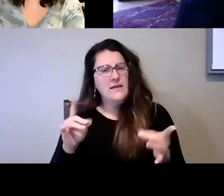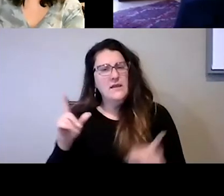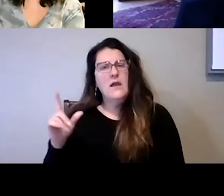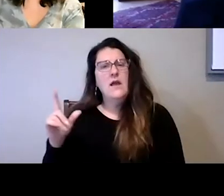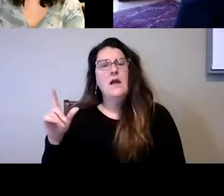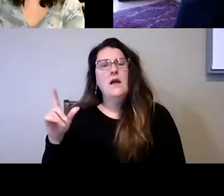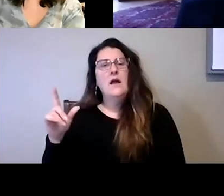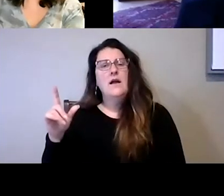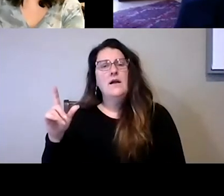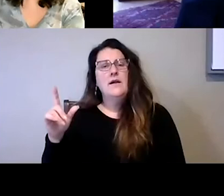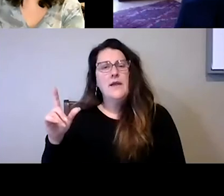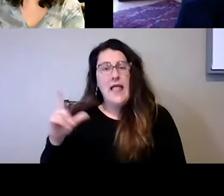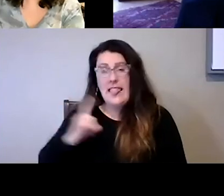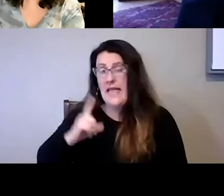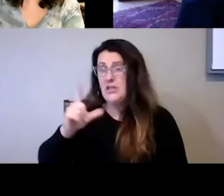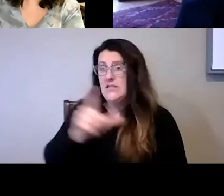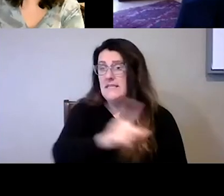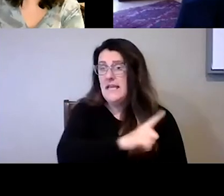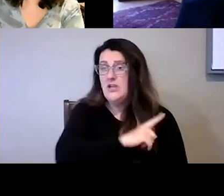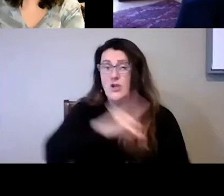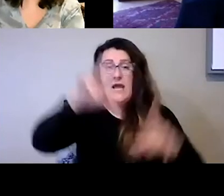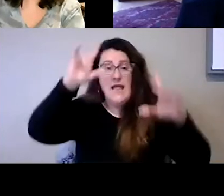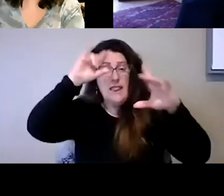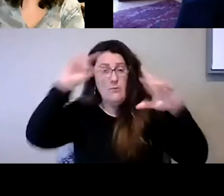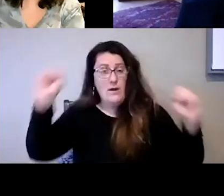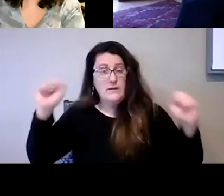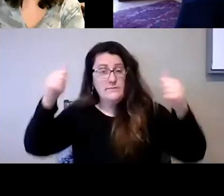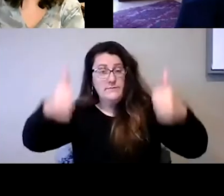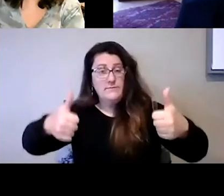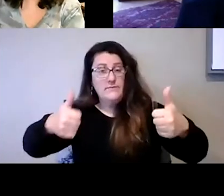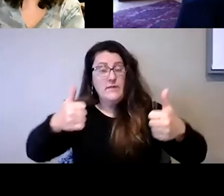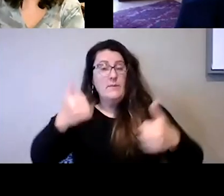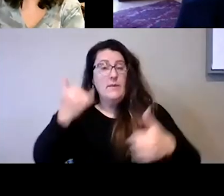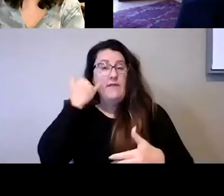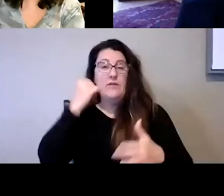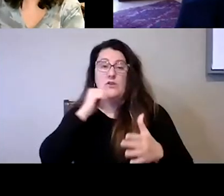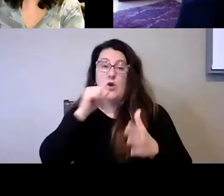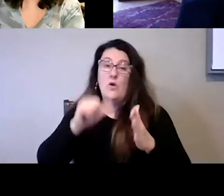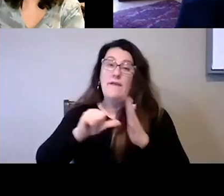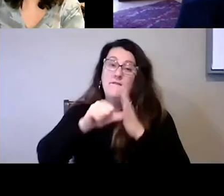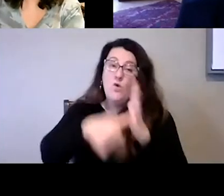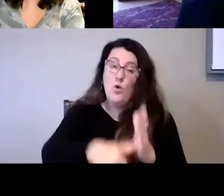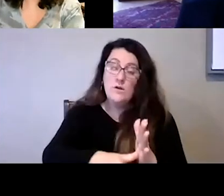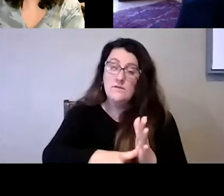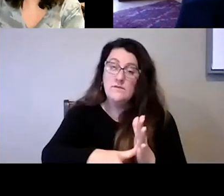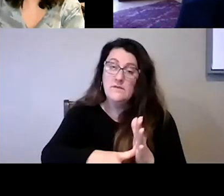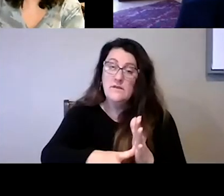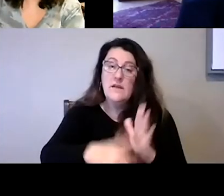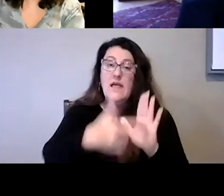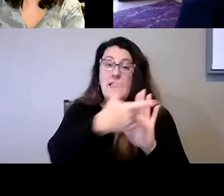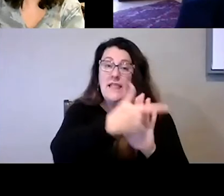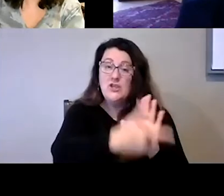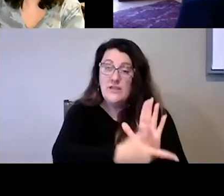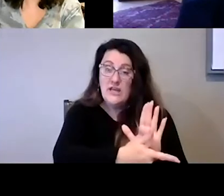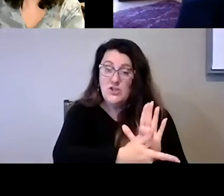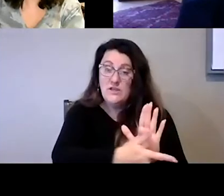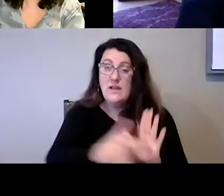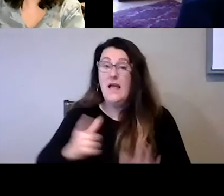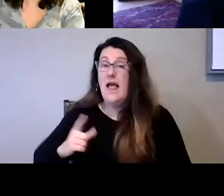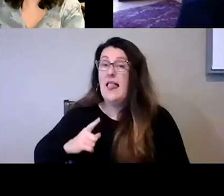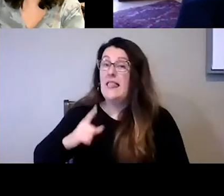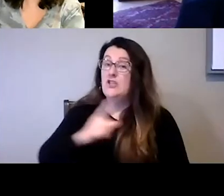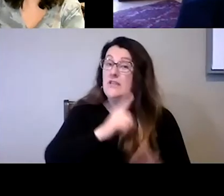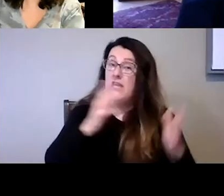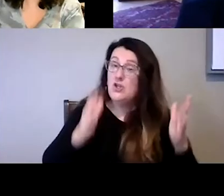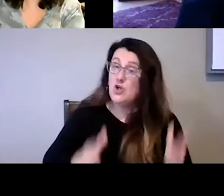legislation, legislators and the president is great, but if we do not enforce the good legislation and make sure the legislators and the president, governor,